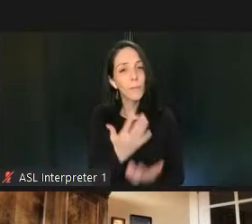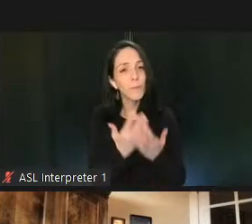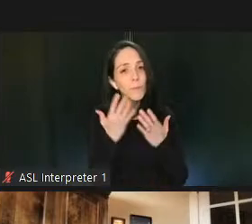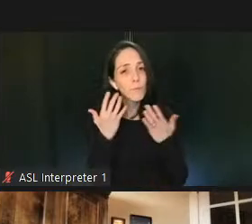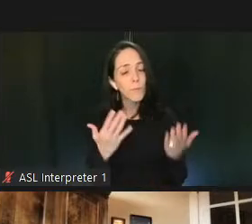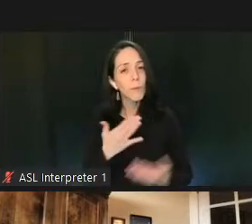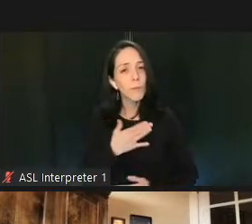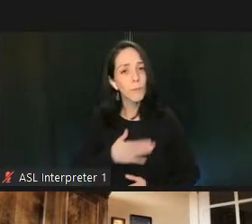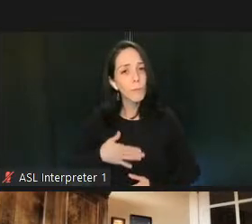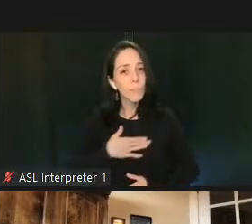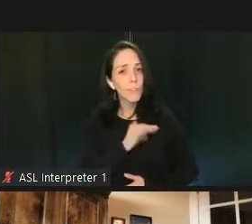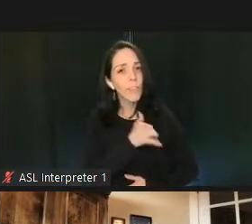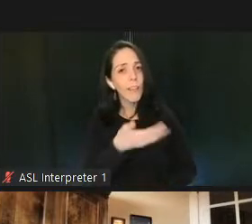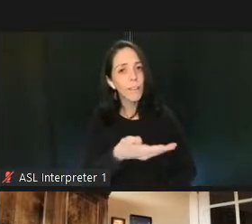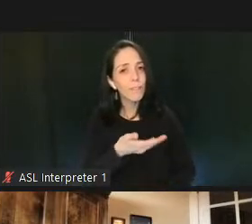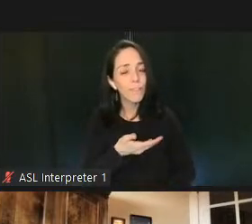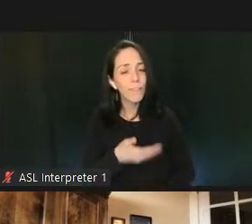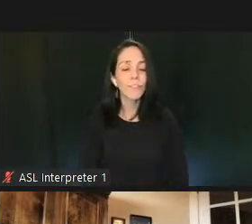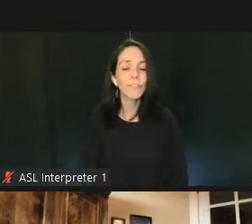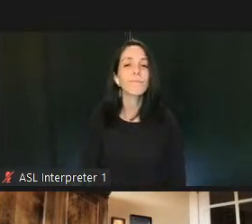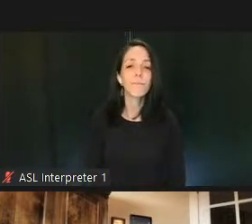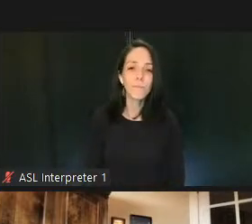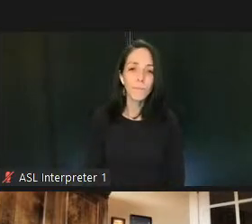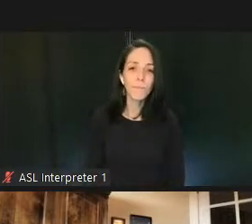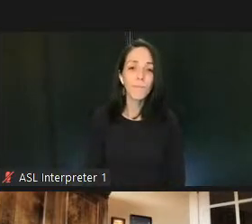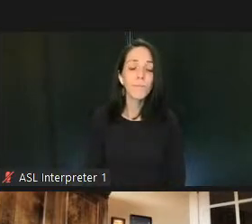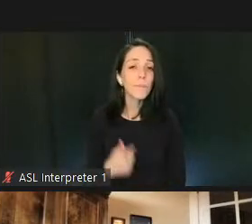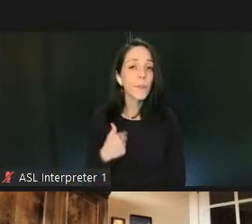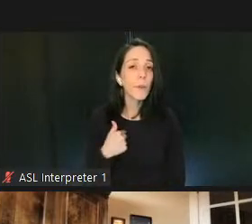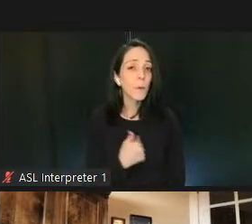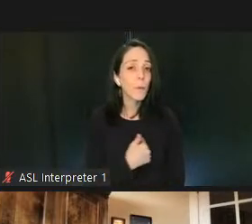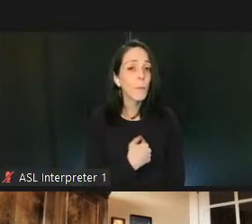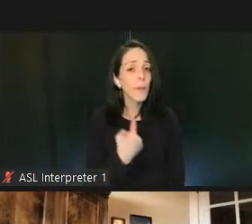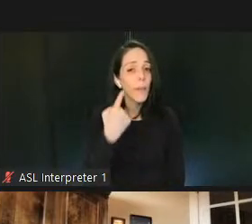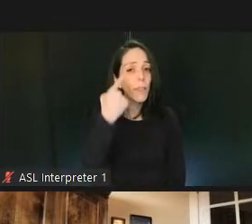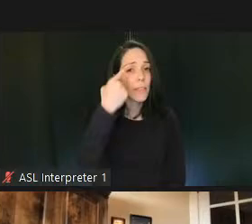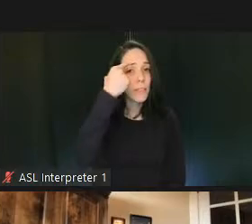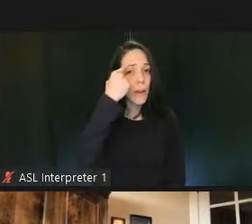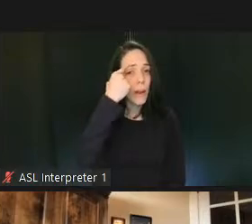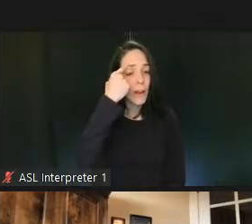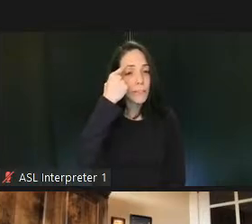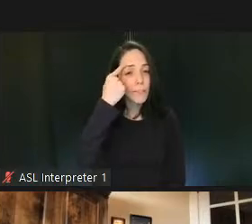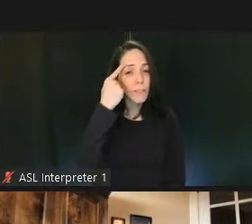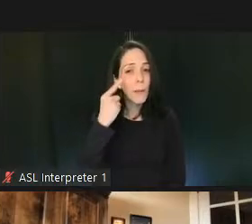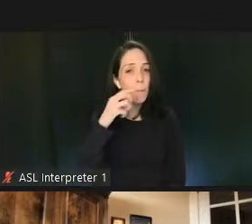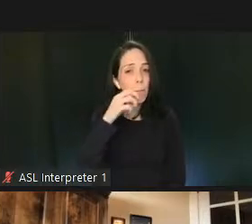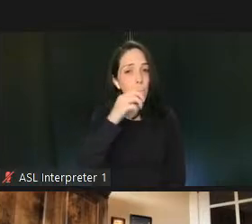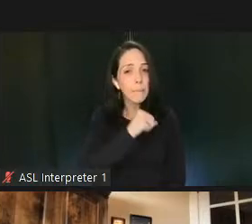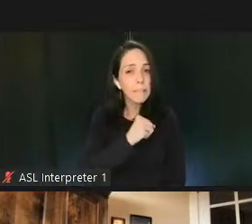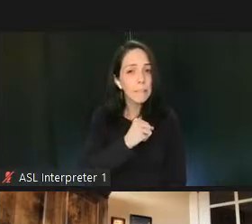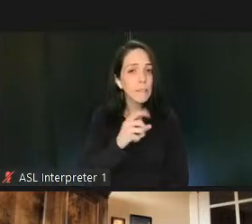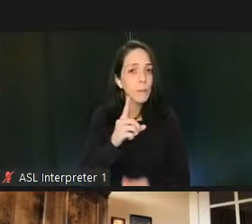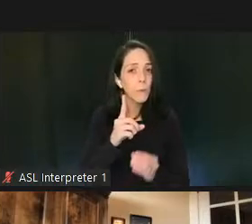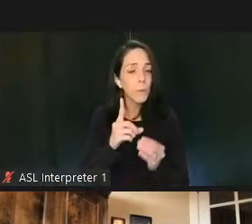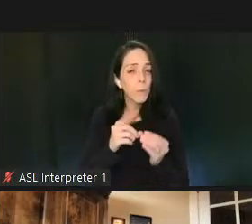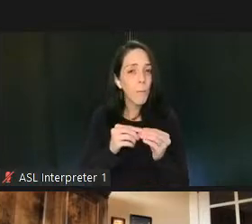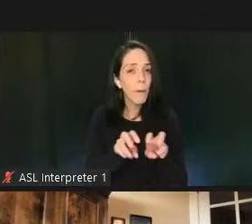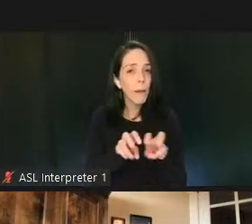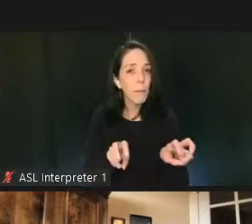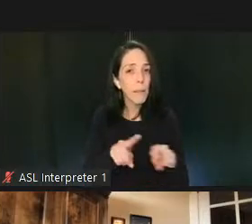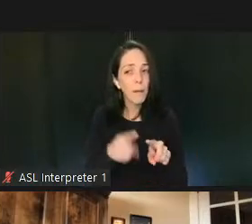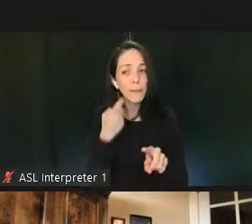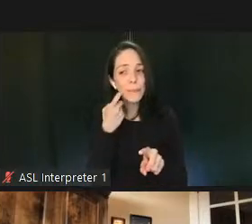And we thought we were going to be short a committee member, but we just had one join, so